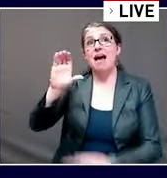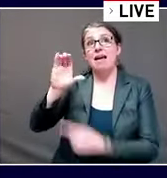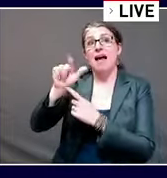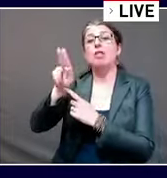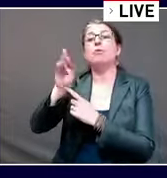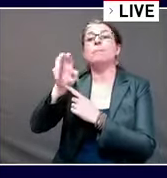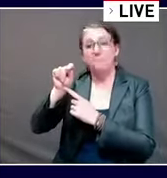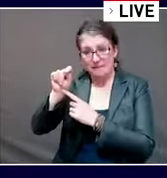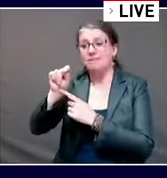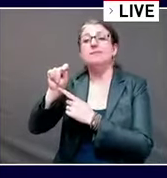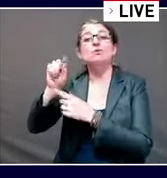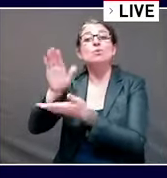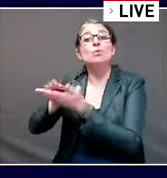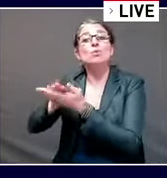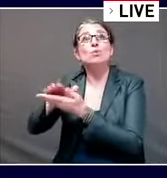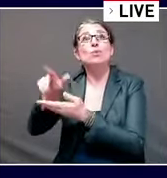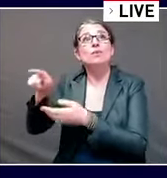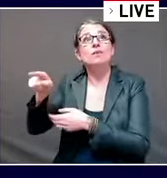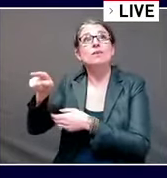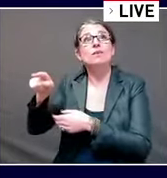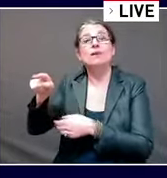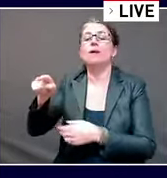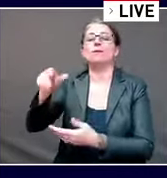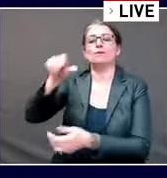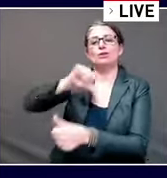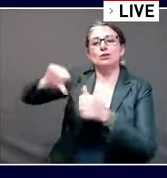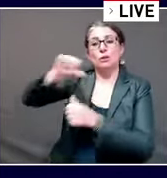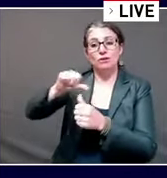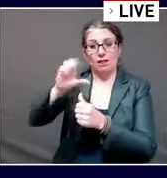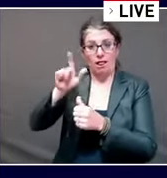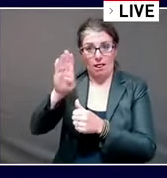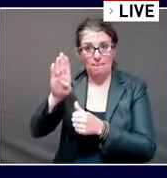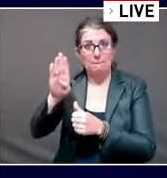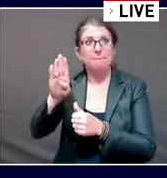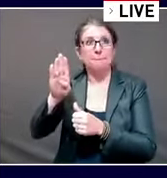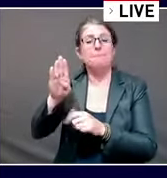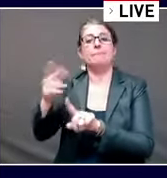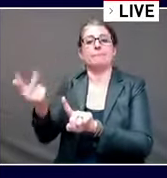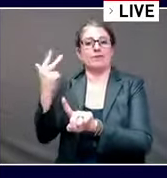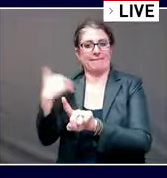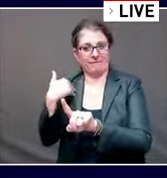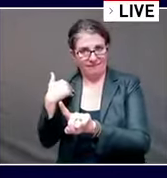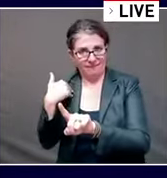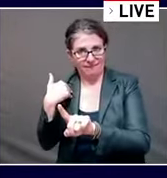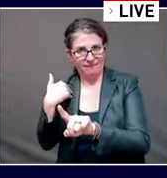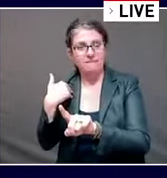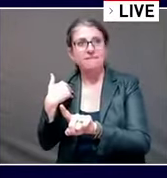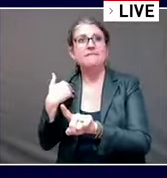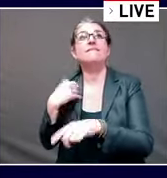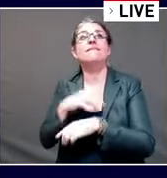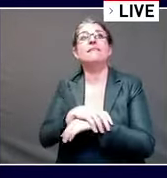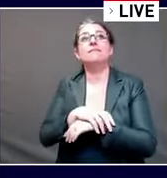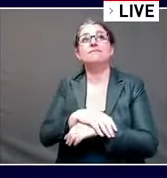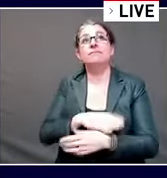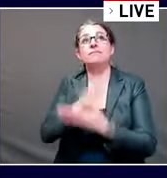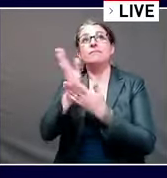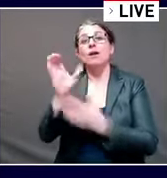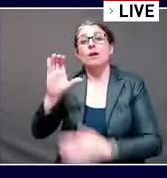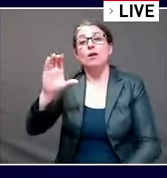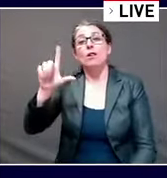At the Edward Little High School in Auburn, where we are aware of 2 students and 1 staff